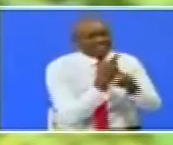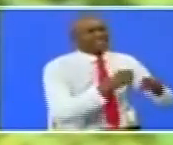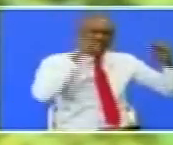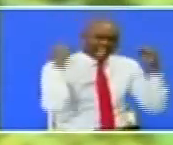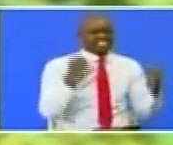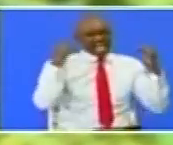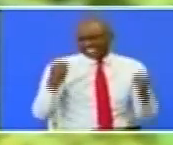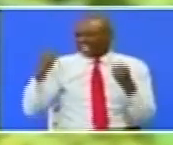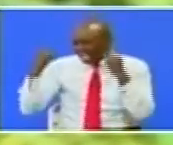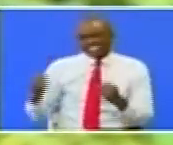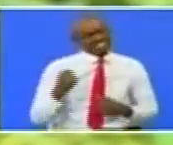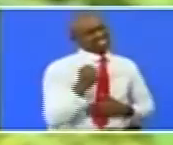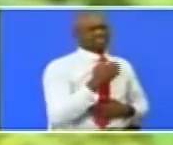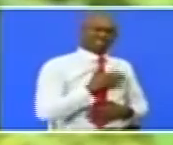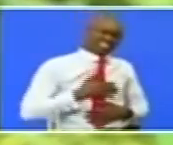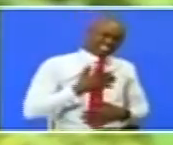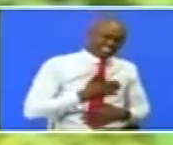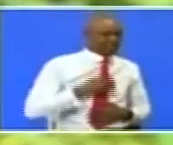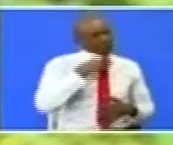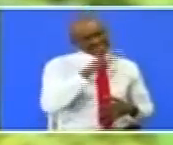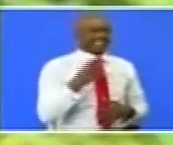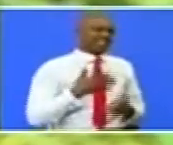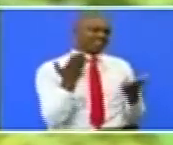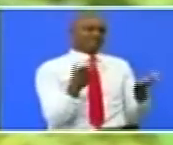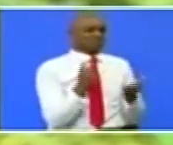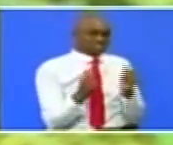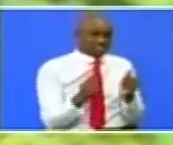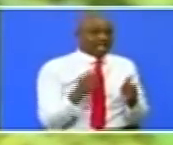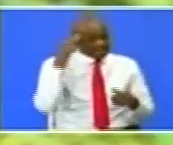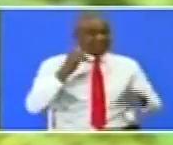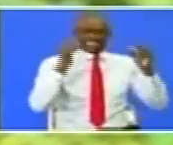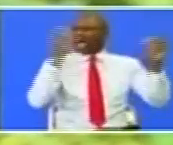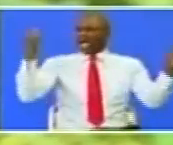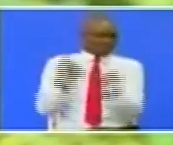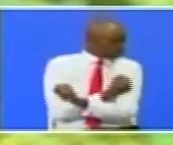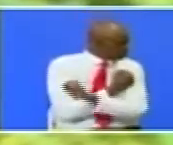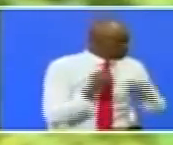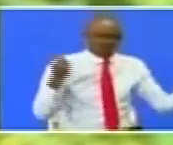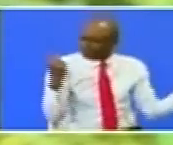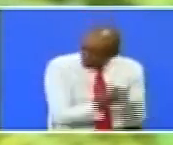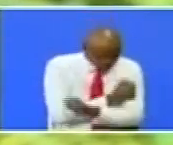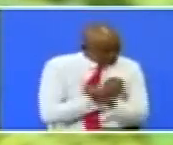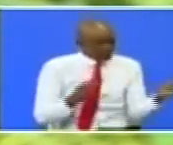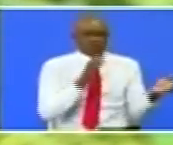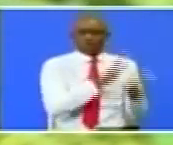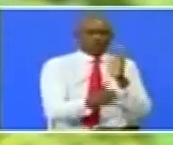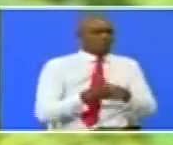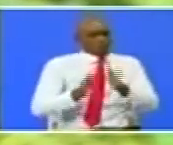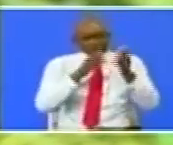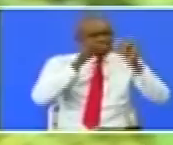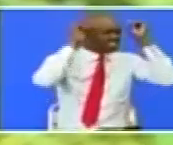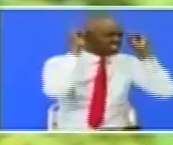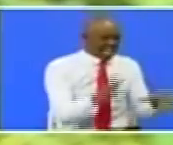can't find, and my son really loved that school. And the teacher still said, oh, I'm so sorry, unfortunately, there's absolutely